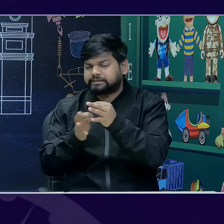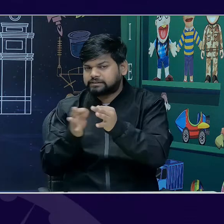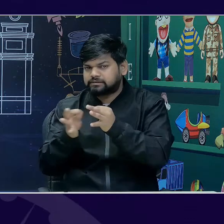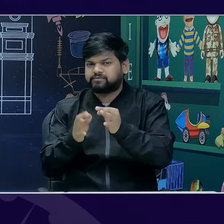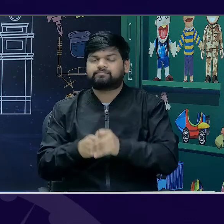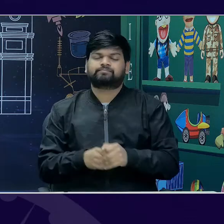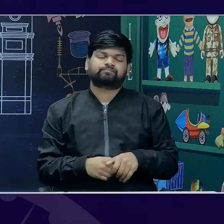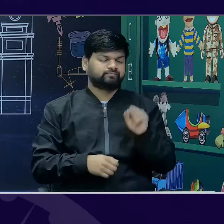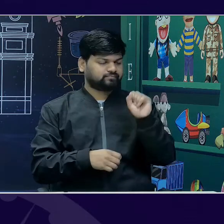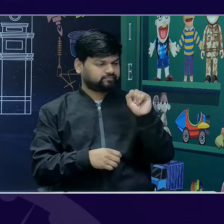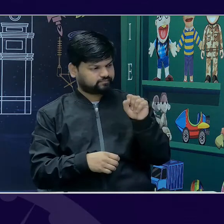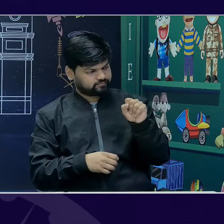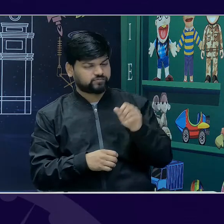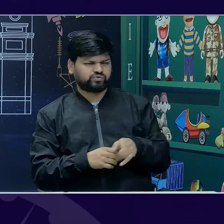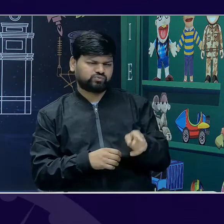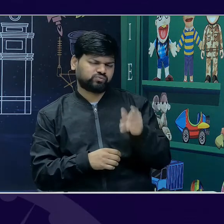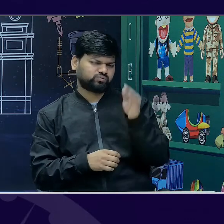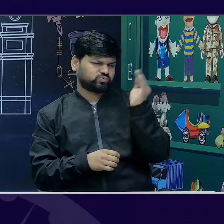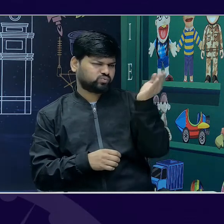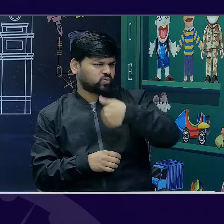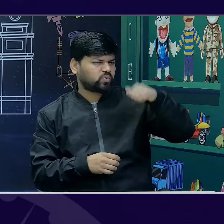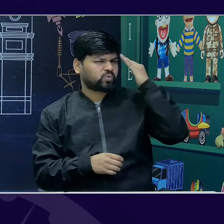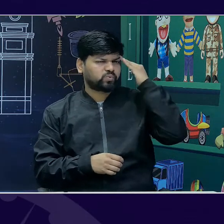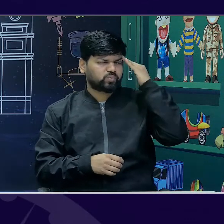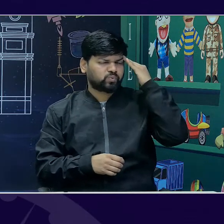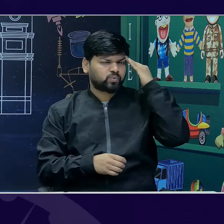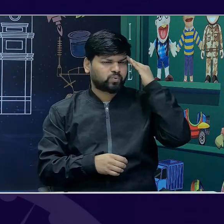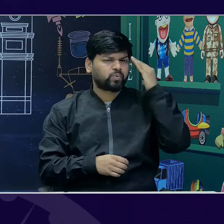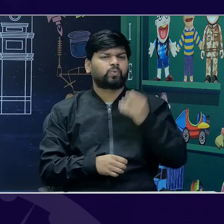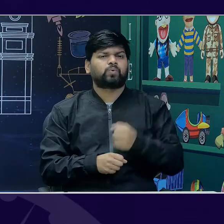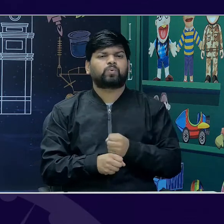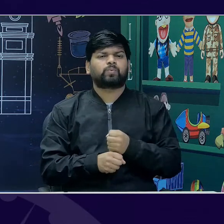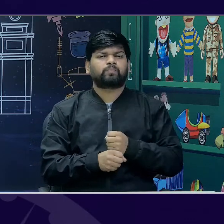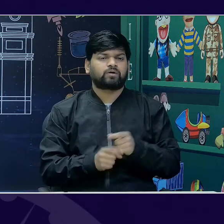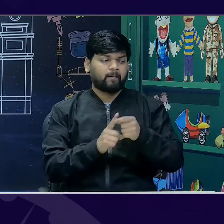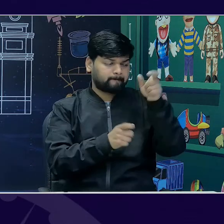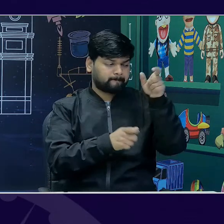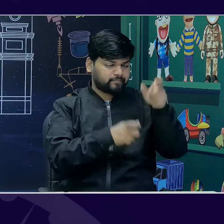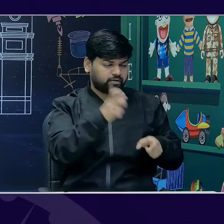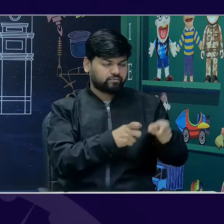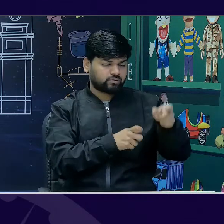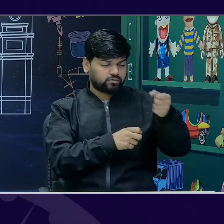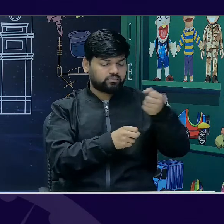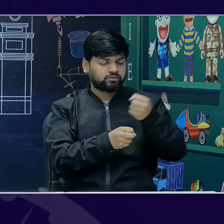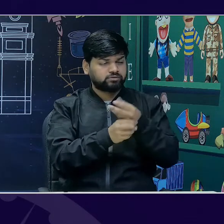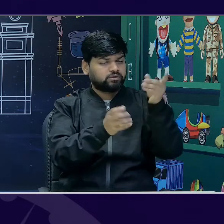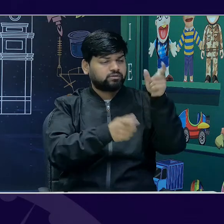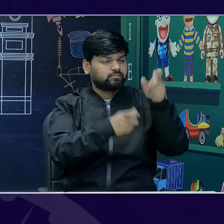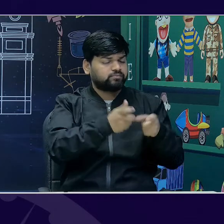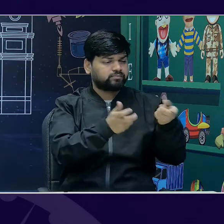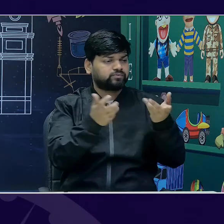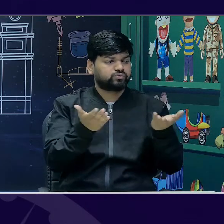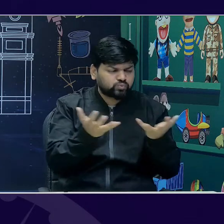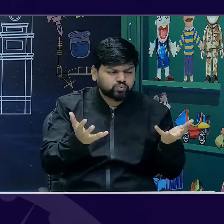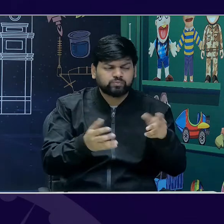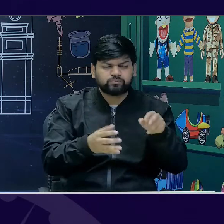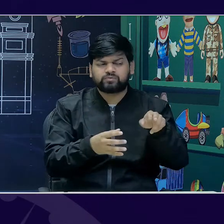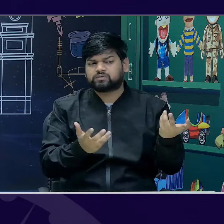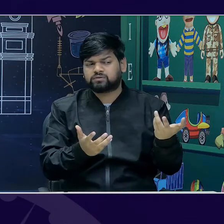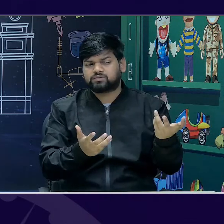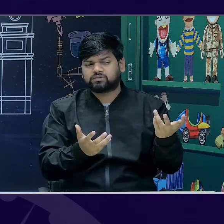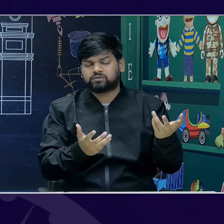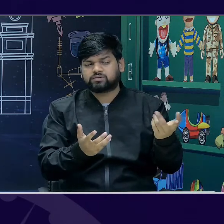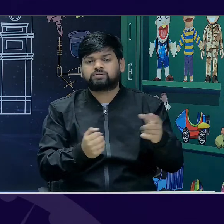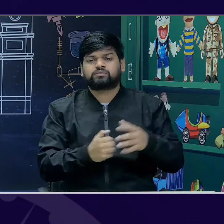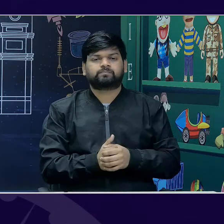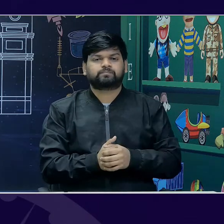So, public good for a student who is in an inclusive classroom, it's very important and it's